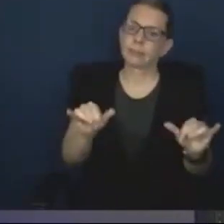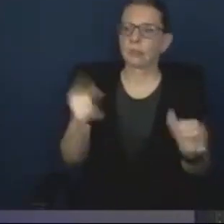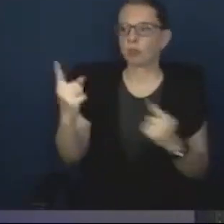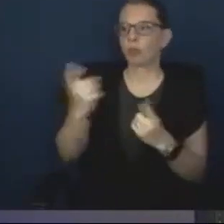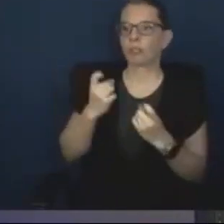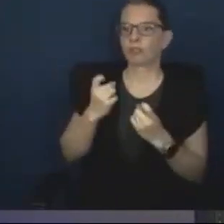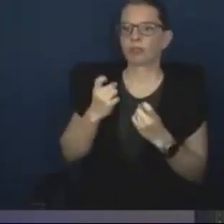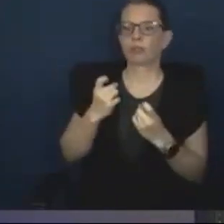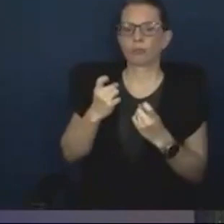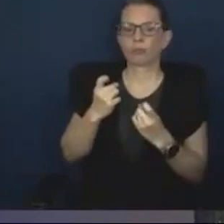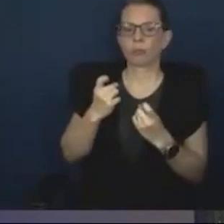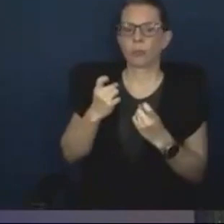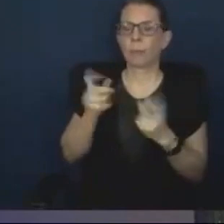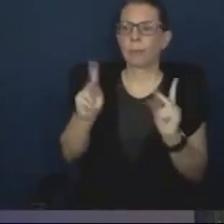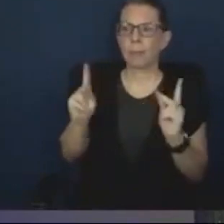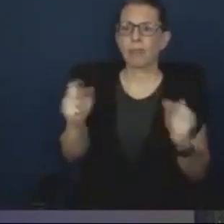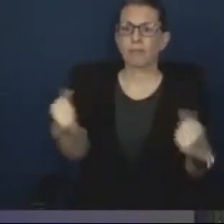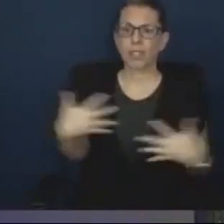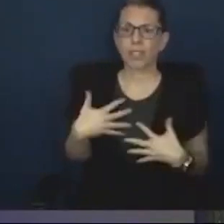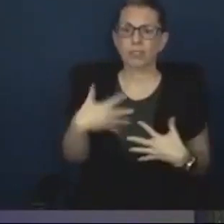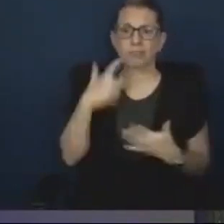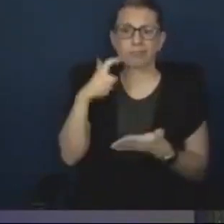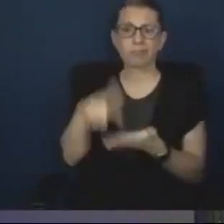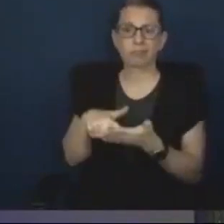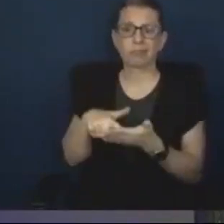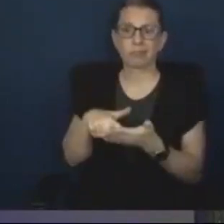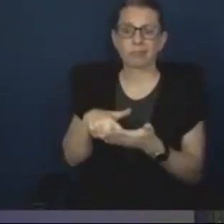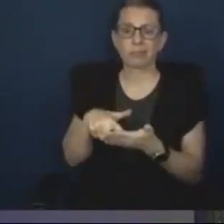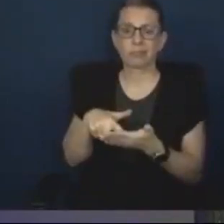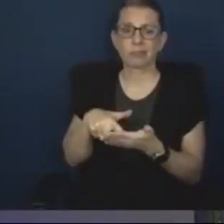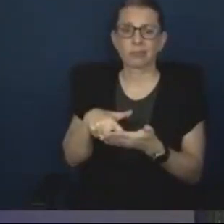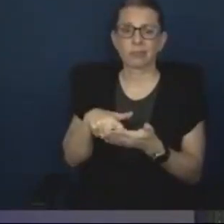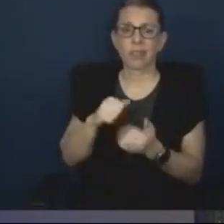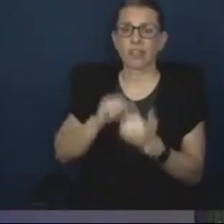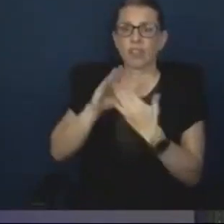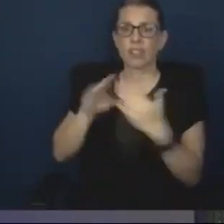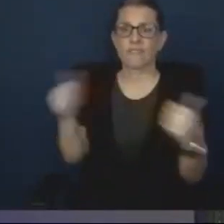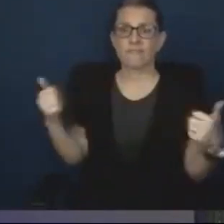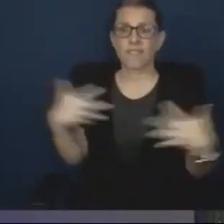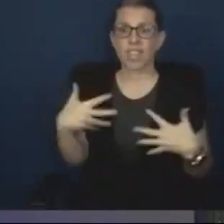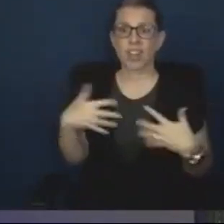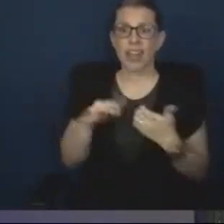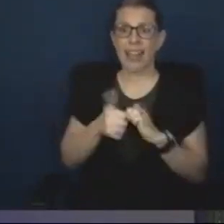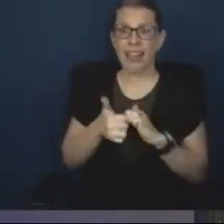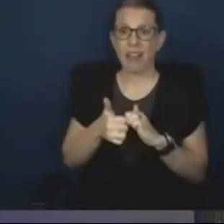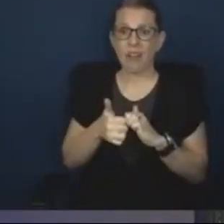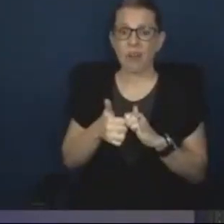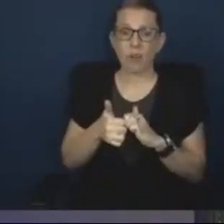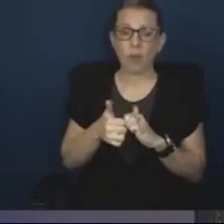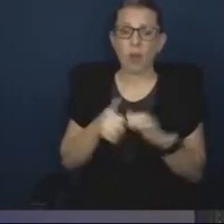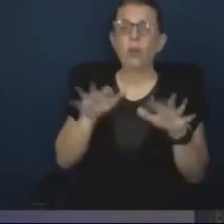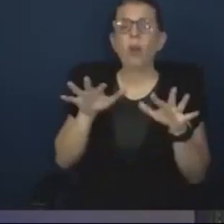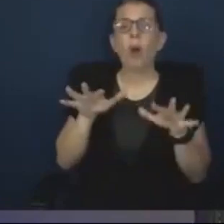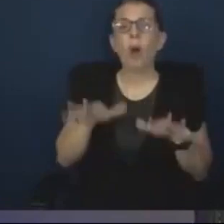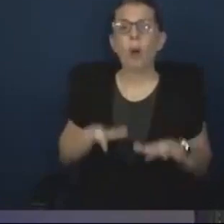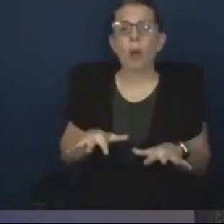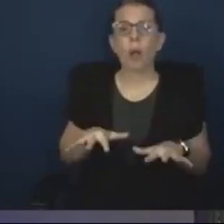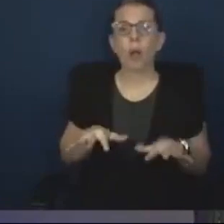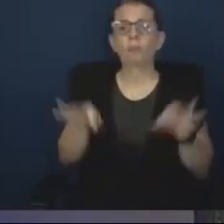lot of fear. And the way to address fear is, to your point, with calm